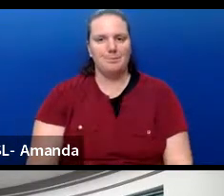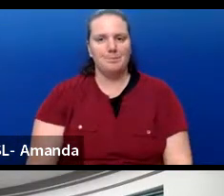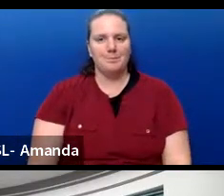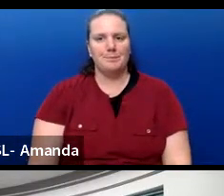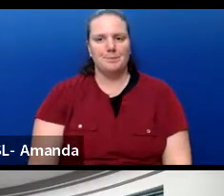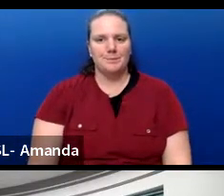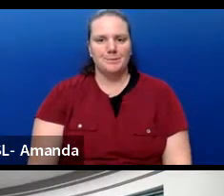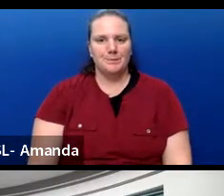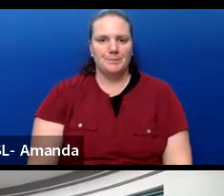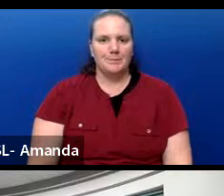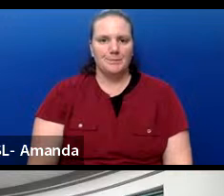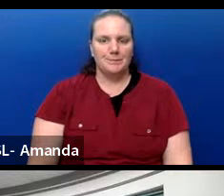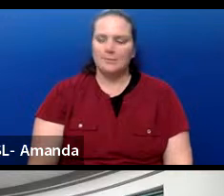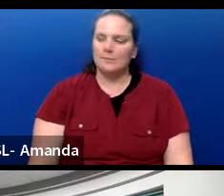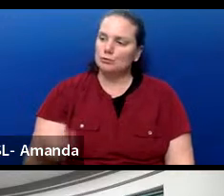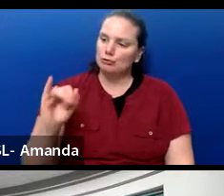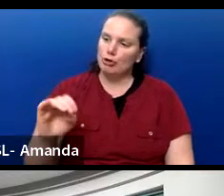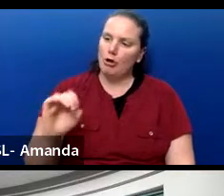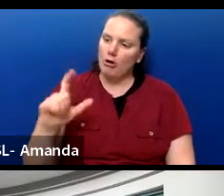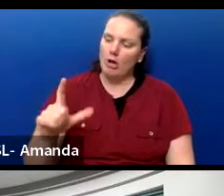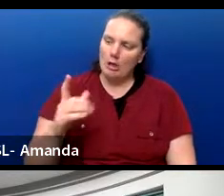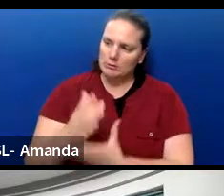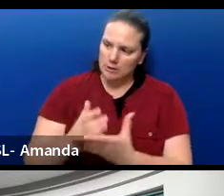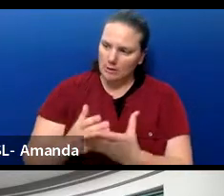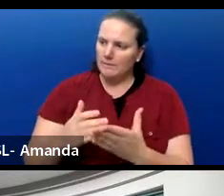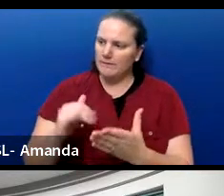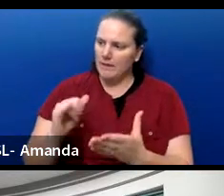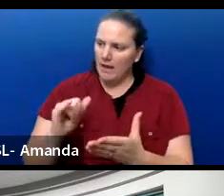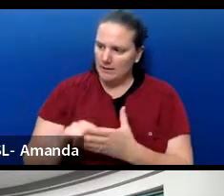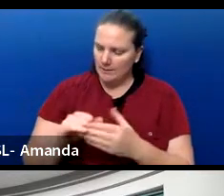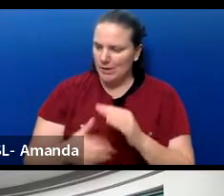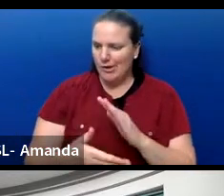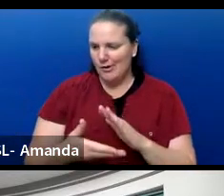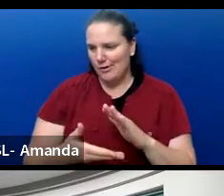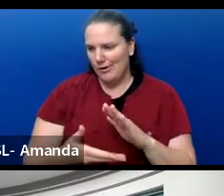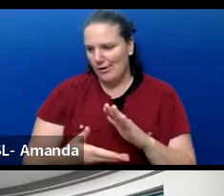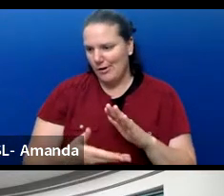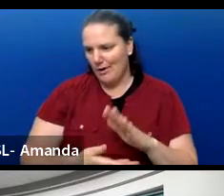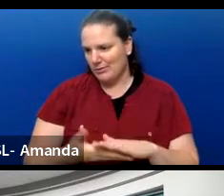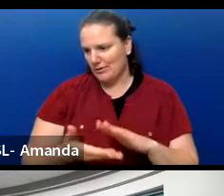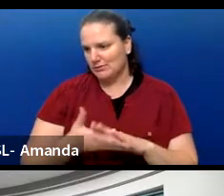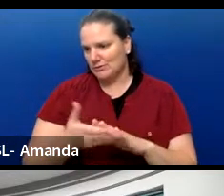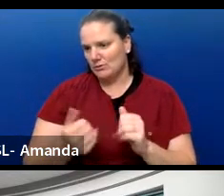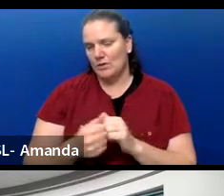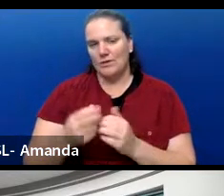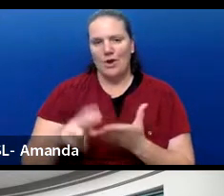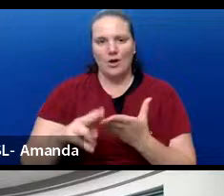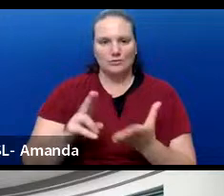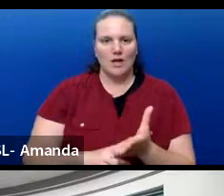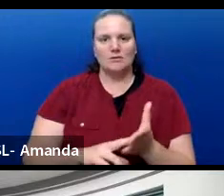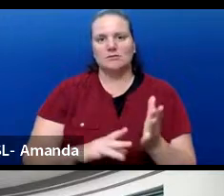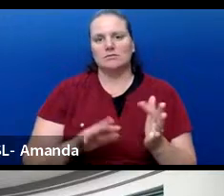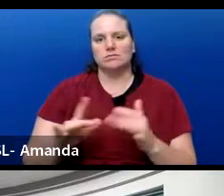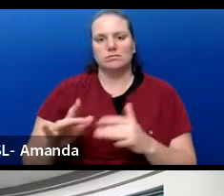And some of how that can be operationalized is again through contract specifications, where we can direct the